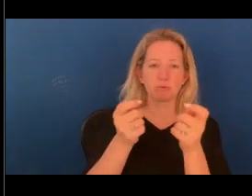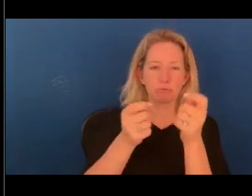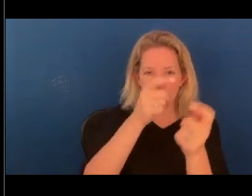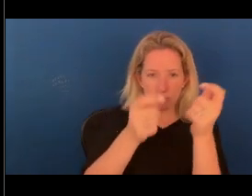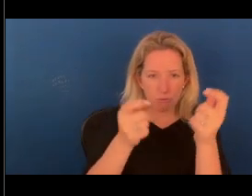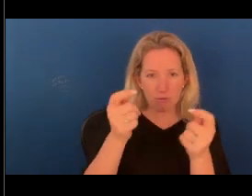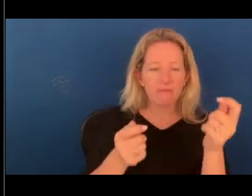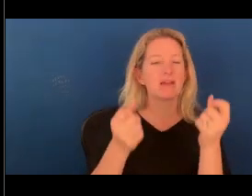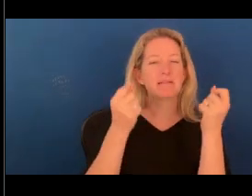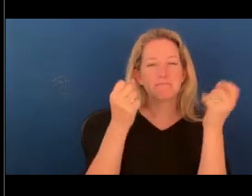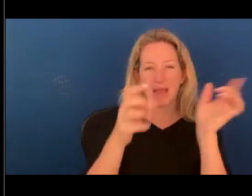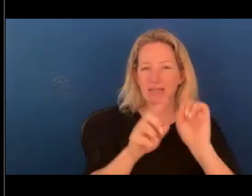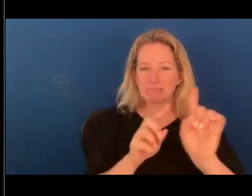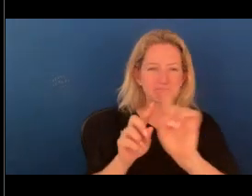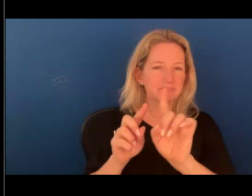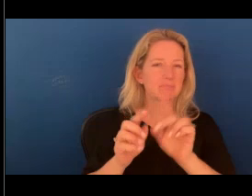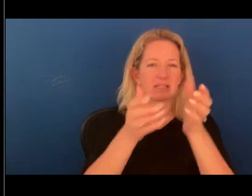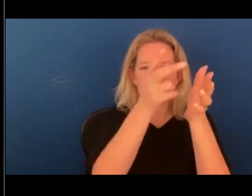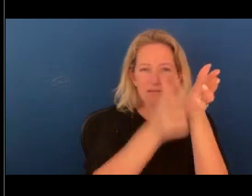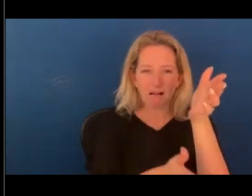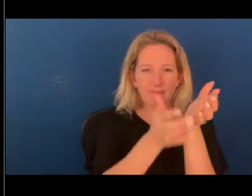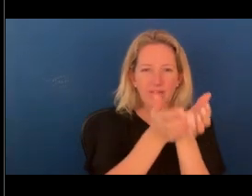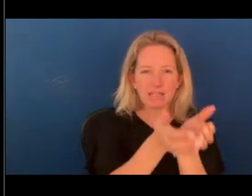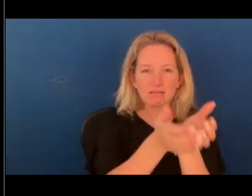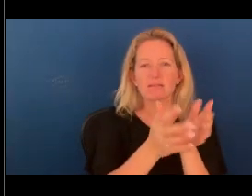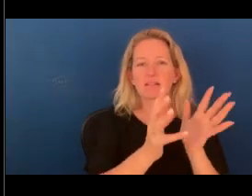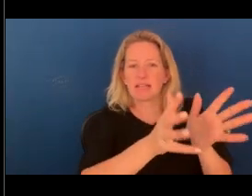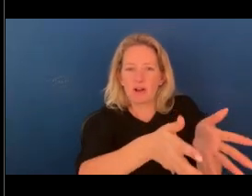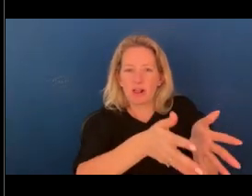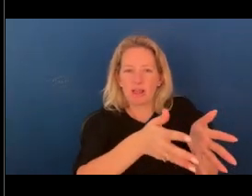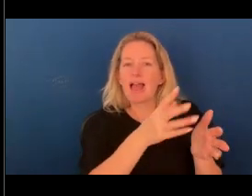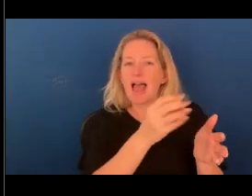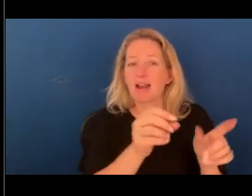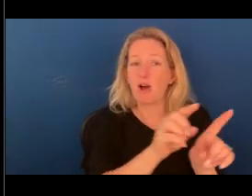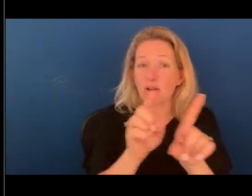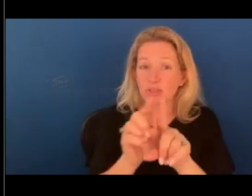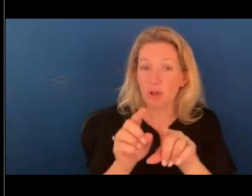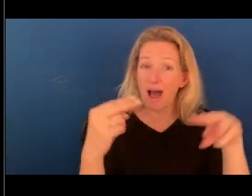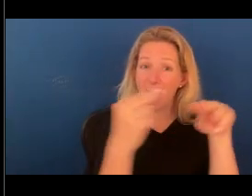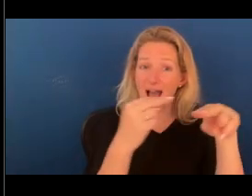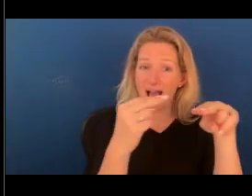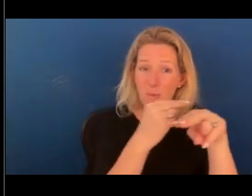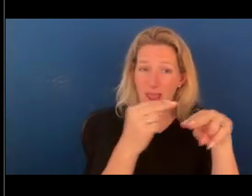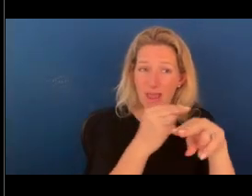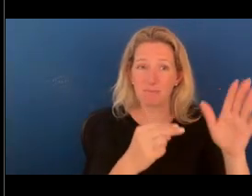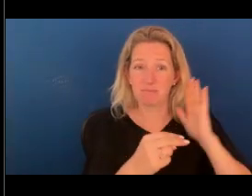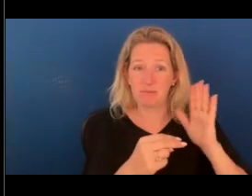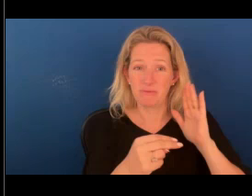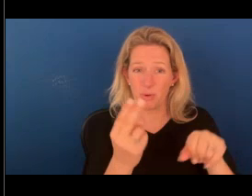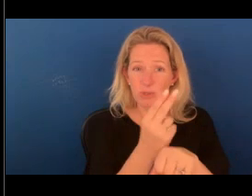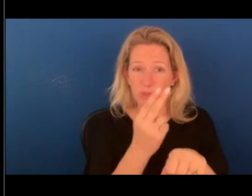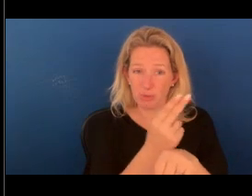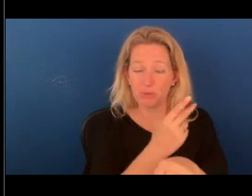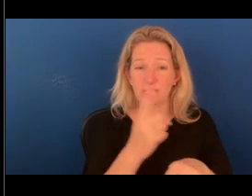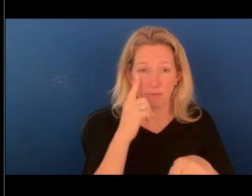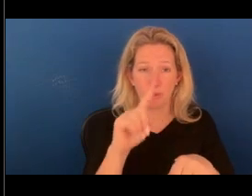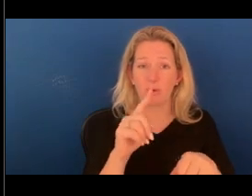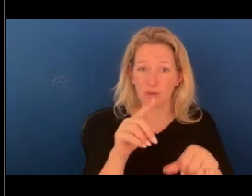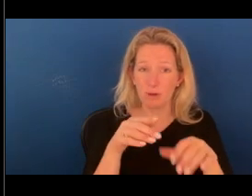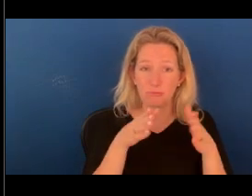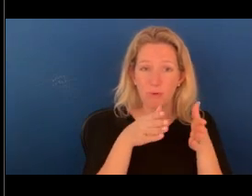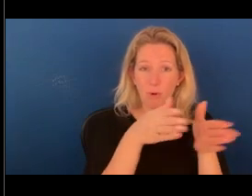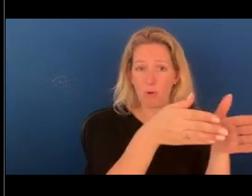and sunken vessels, as well as even a derelict highway section that had been used as a breakwater and broke away. It really is going to make